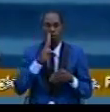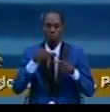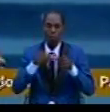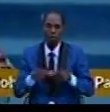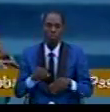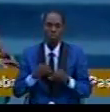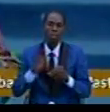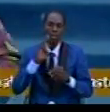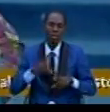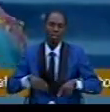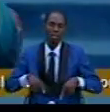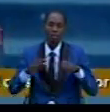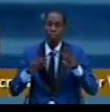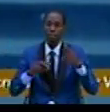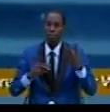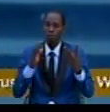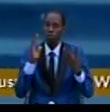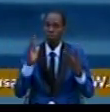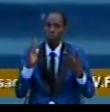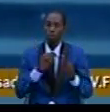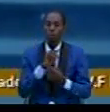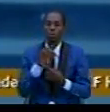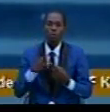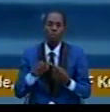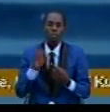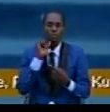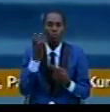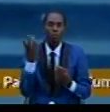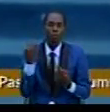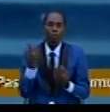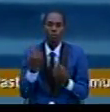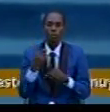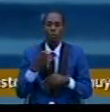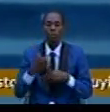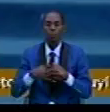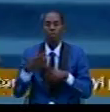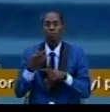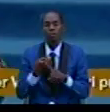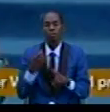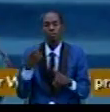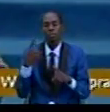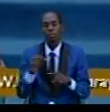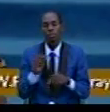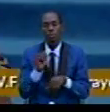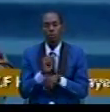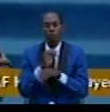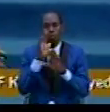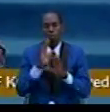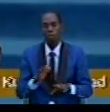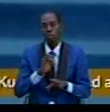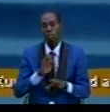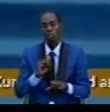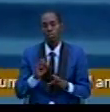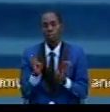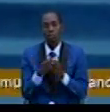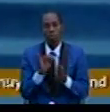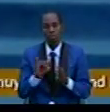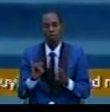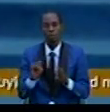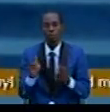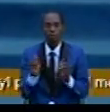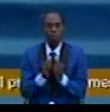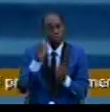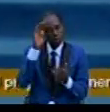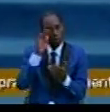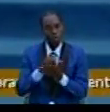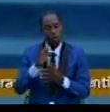one is that when we are coming from the workers' meeting, by that time my husband carried me in Okada. As we were going, I don't know